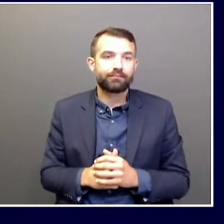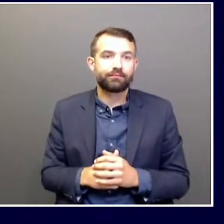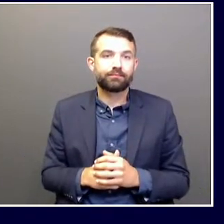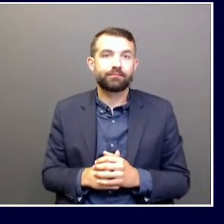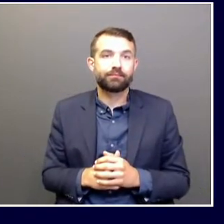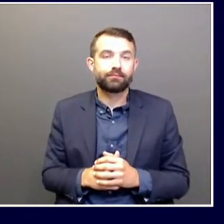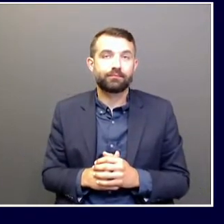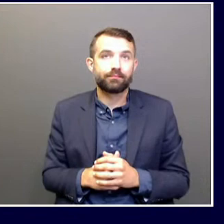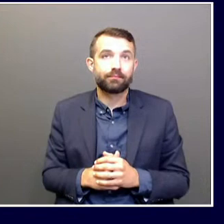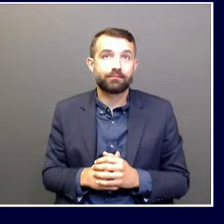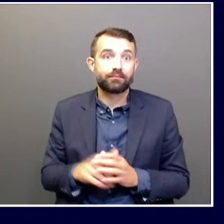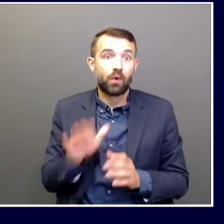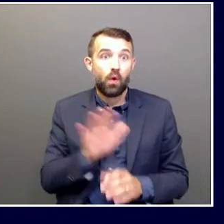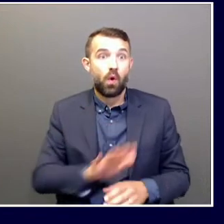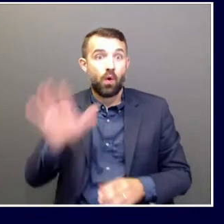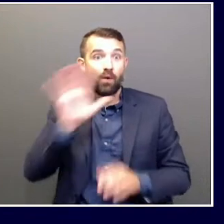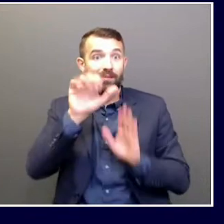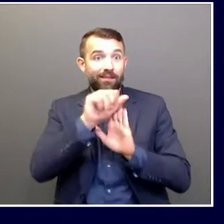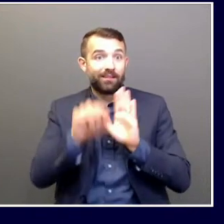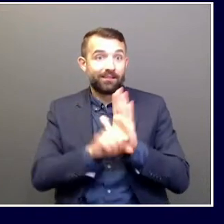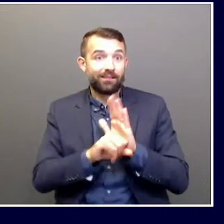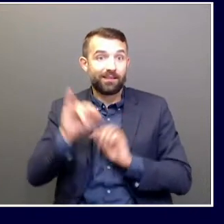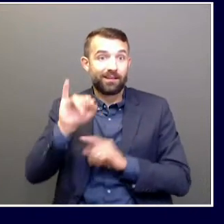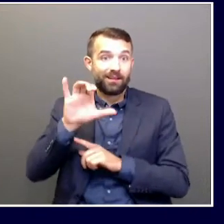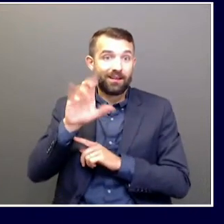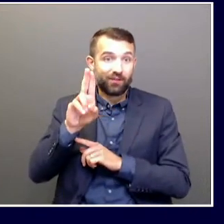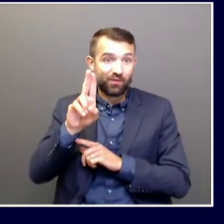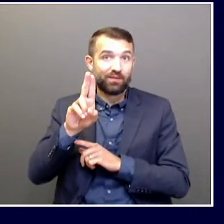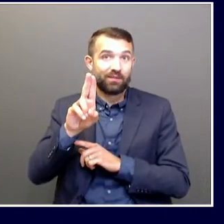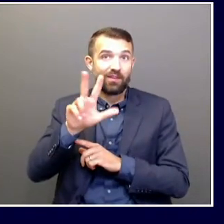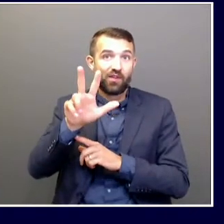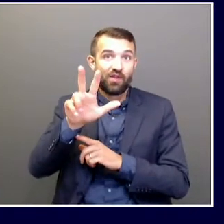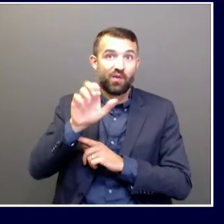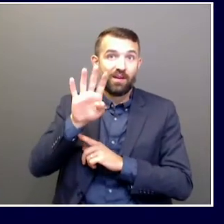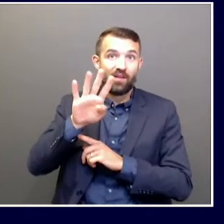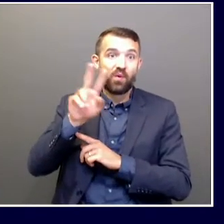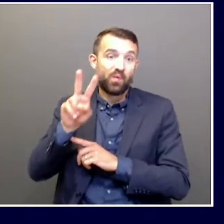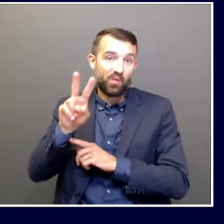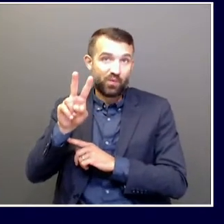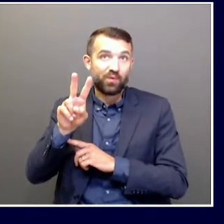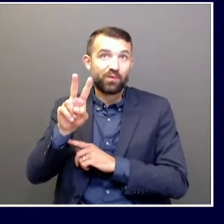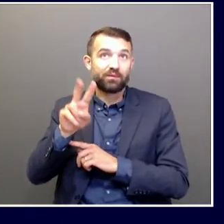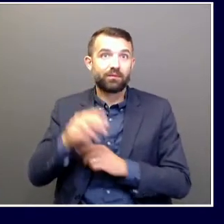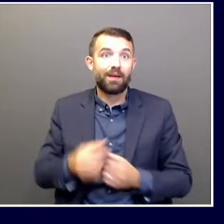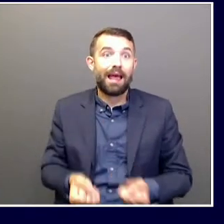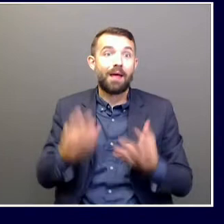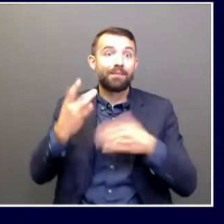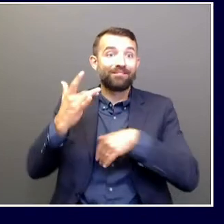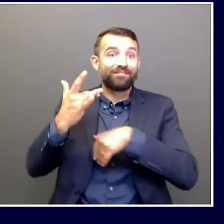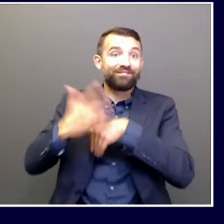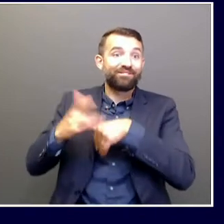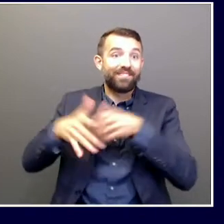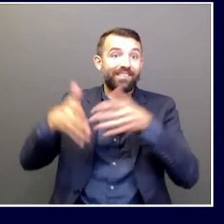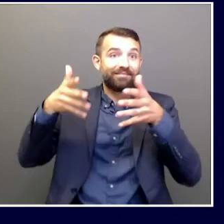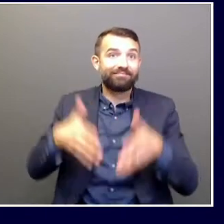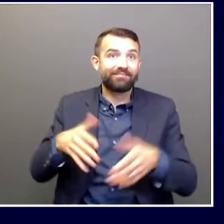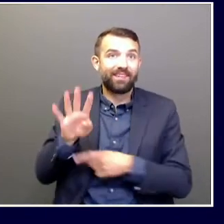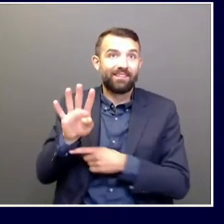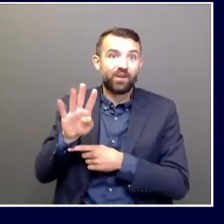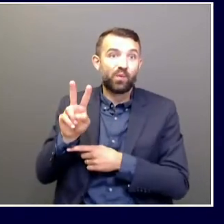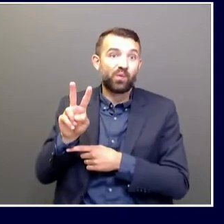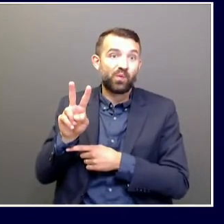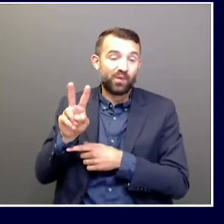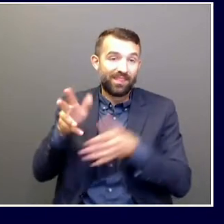exist, 46 are available as of this morning. In terms of testing, there are